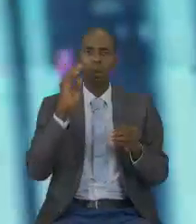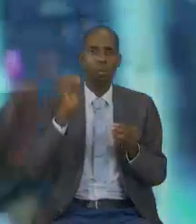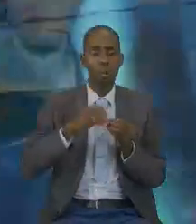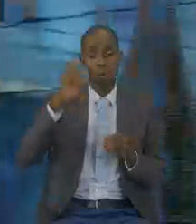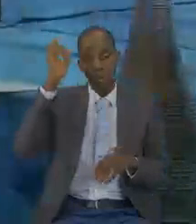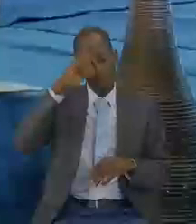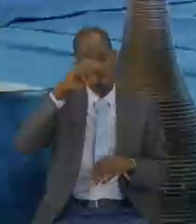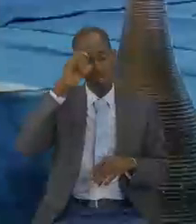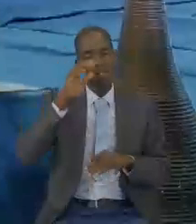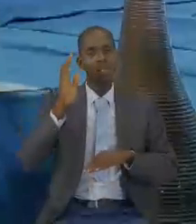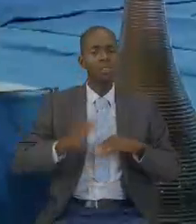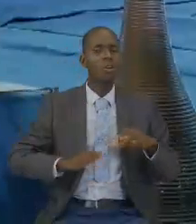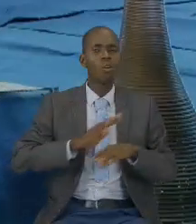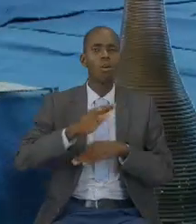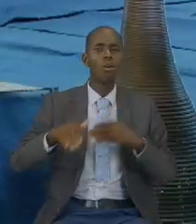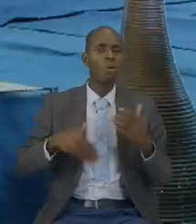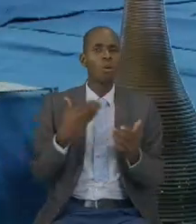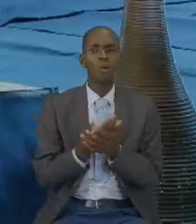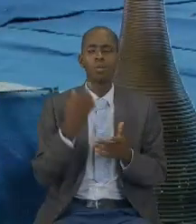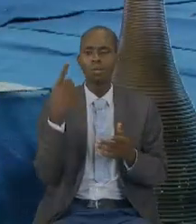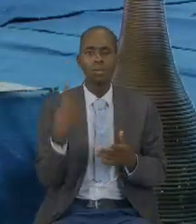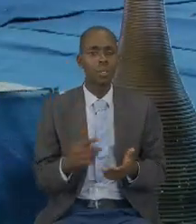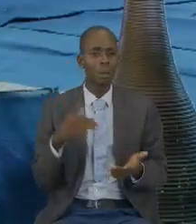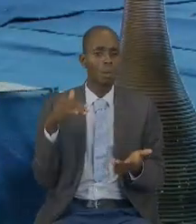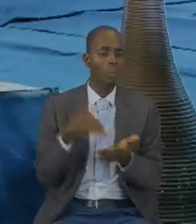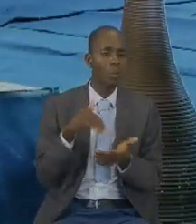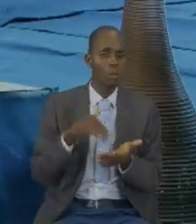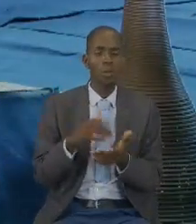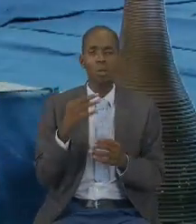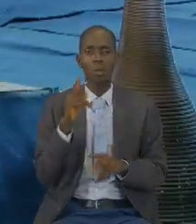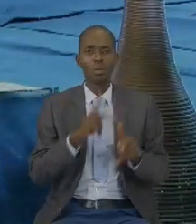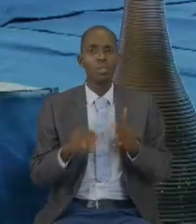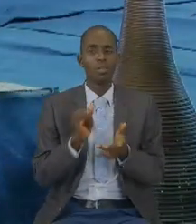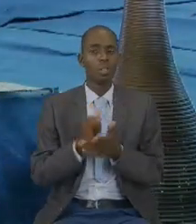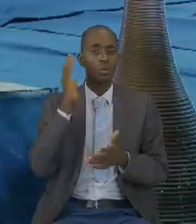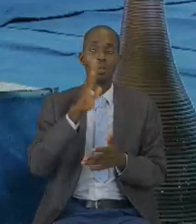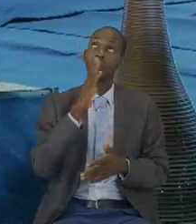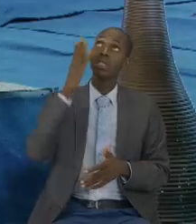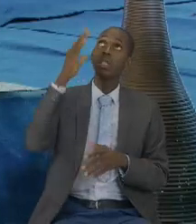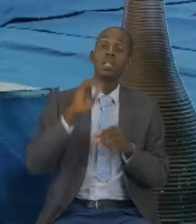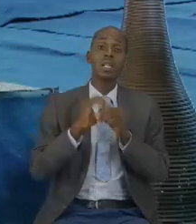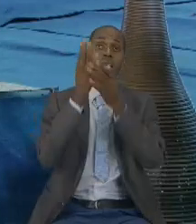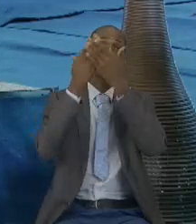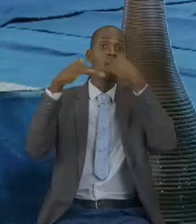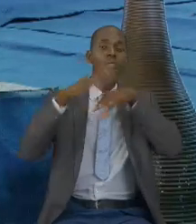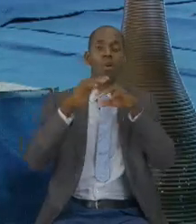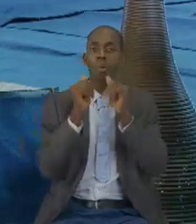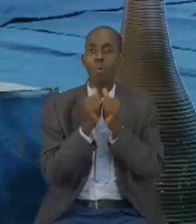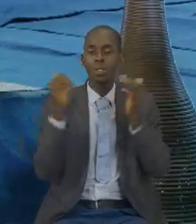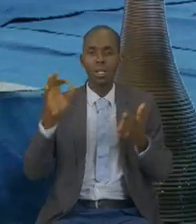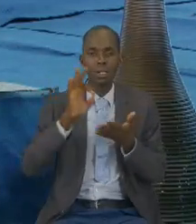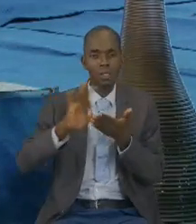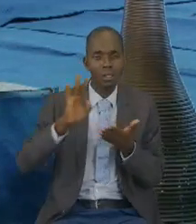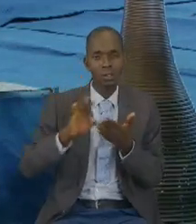wiser than all the myriads of people that will be there in heaven without number, of